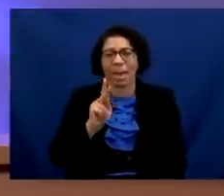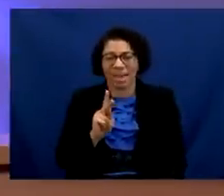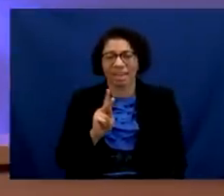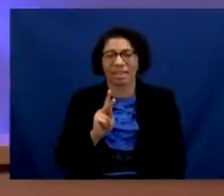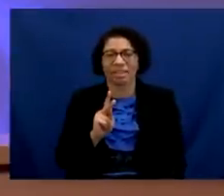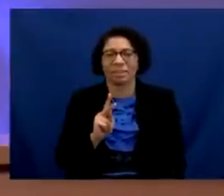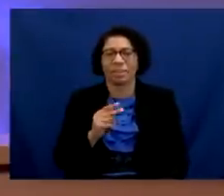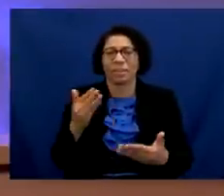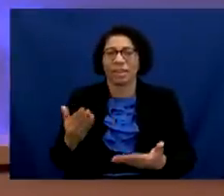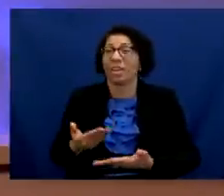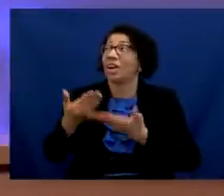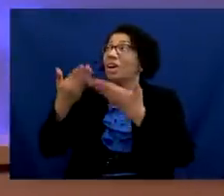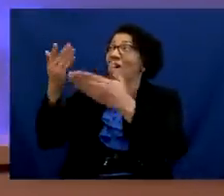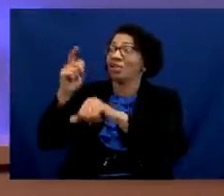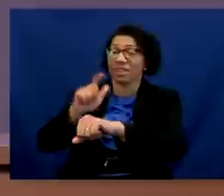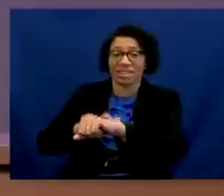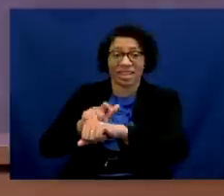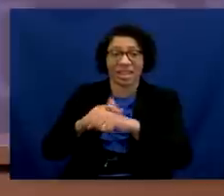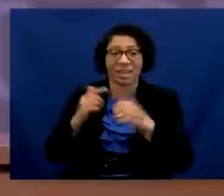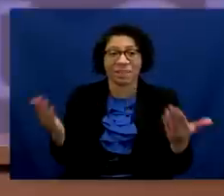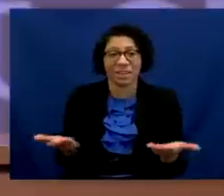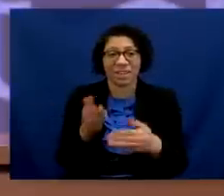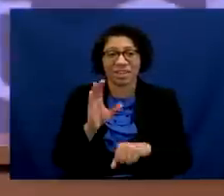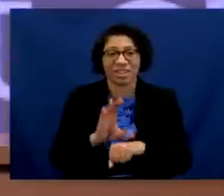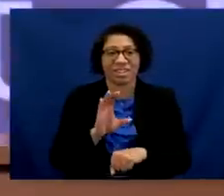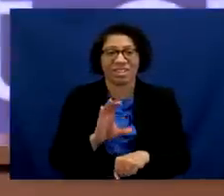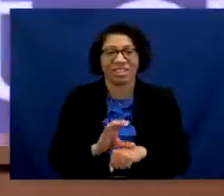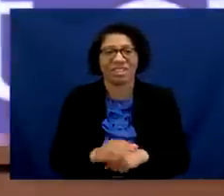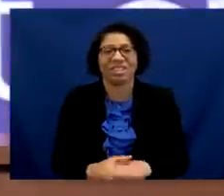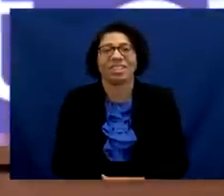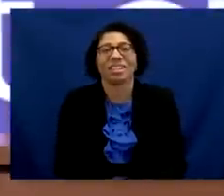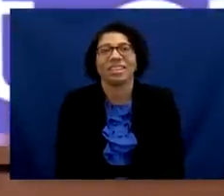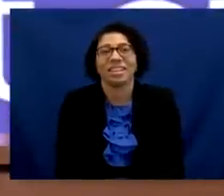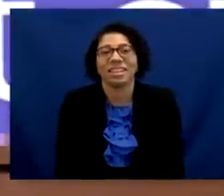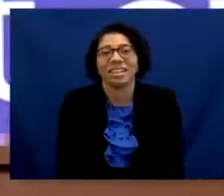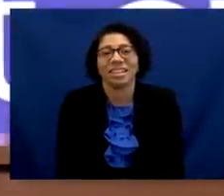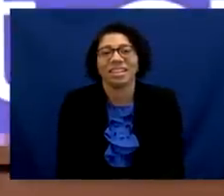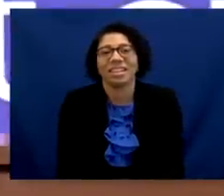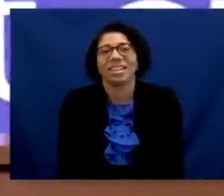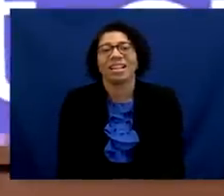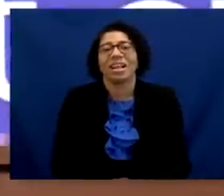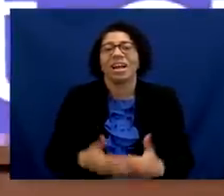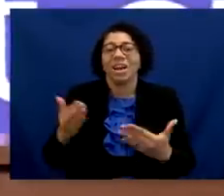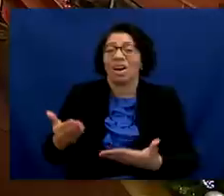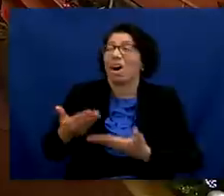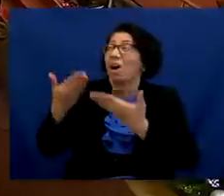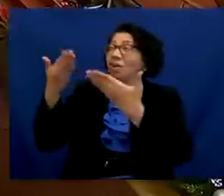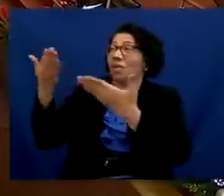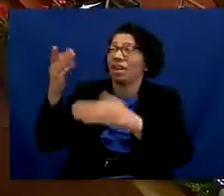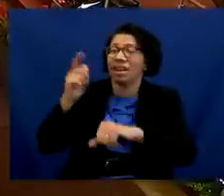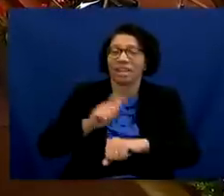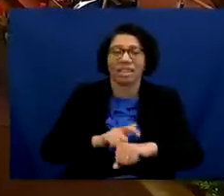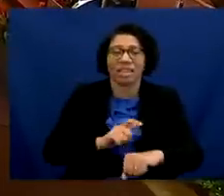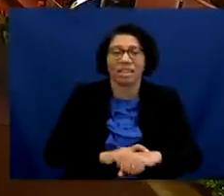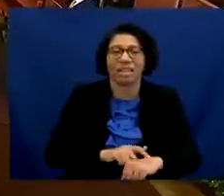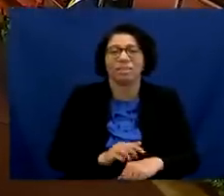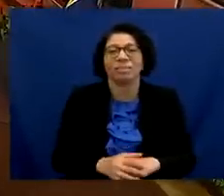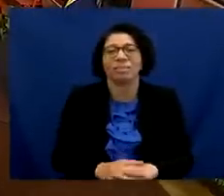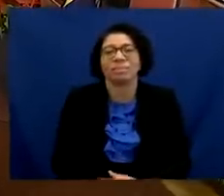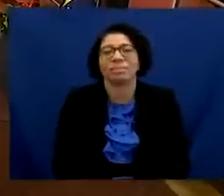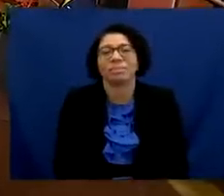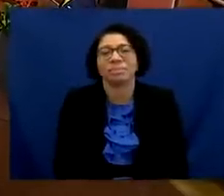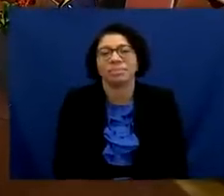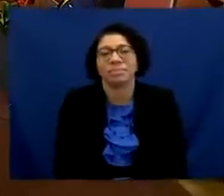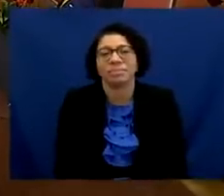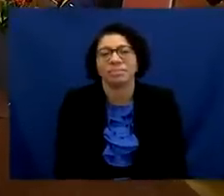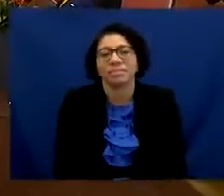offering time in the Lord's house and in your house if you're not here. It's offering time. You know the several ways by which we give